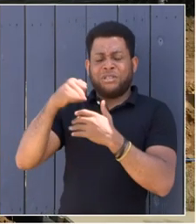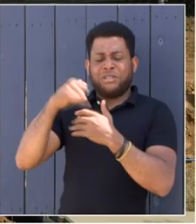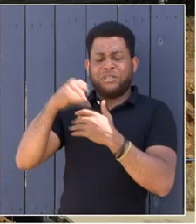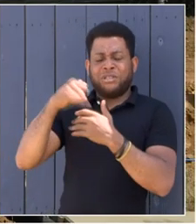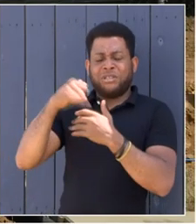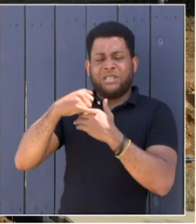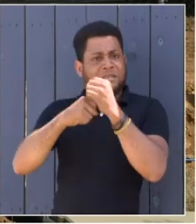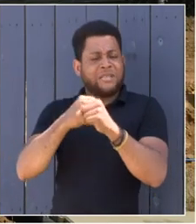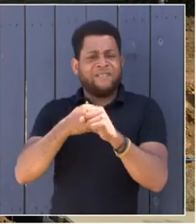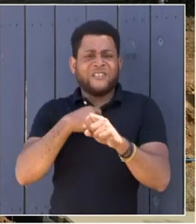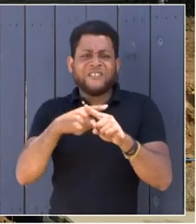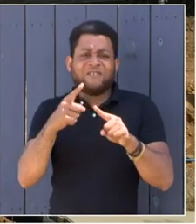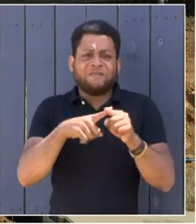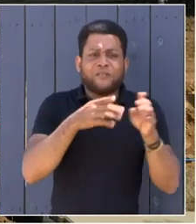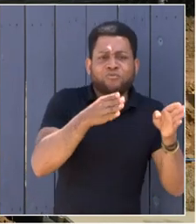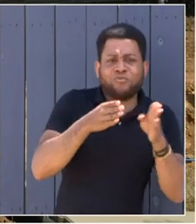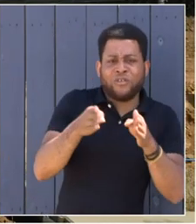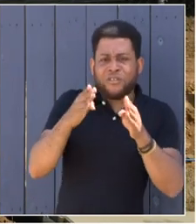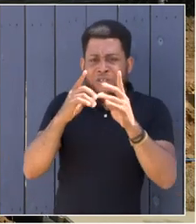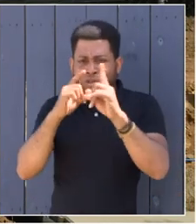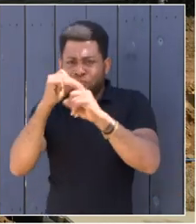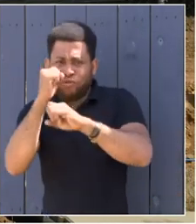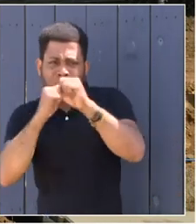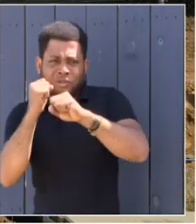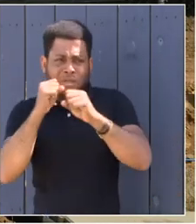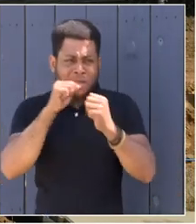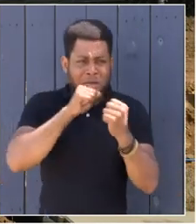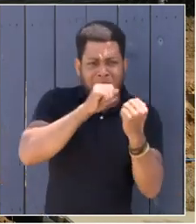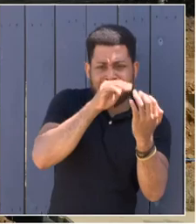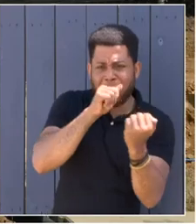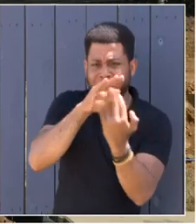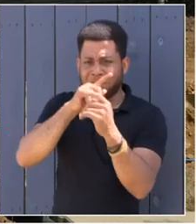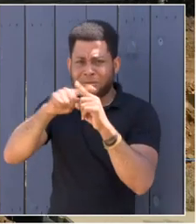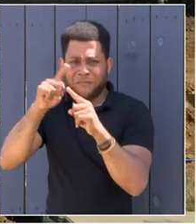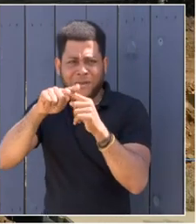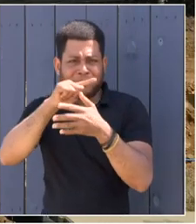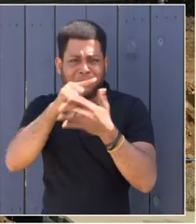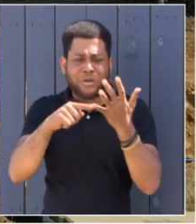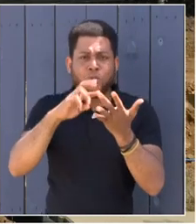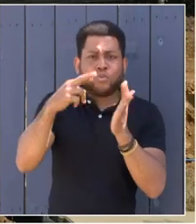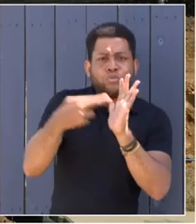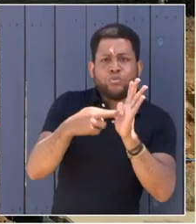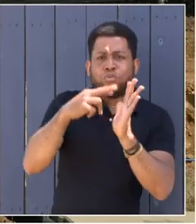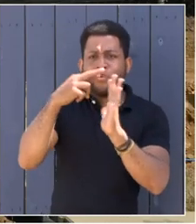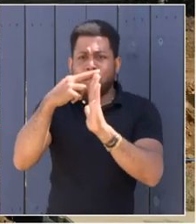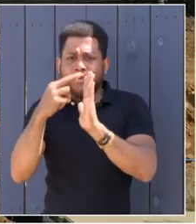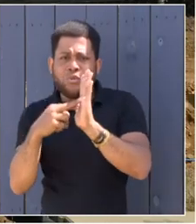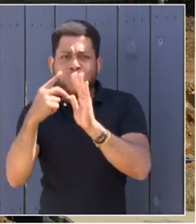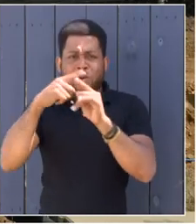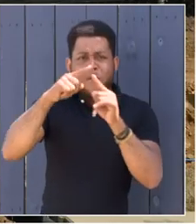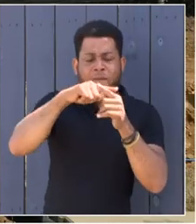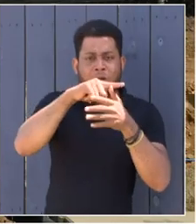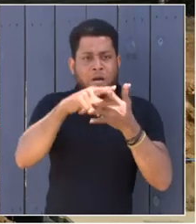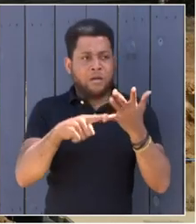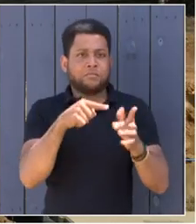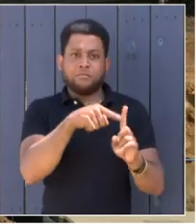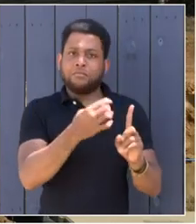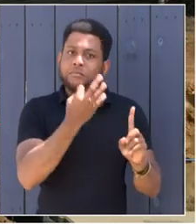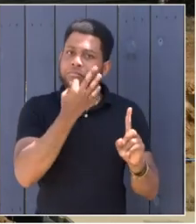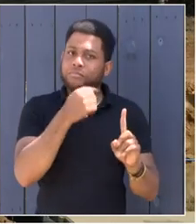hats, but here we are today, and so I want to make sure that we lift up all his fine work in Ward